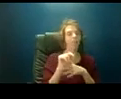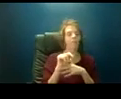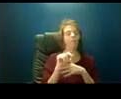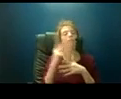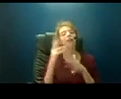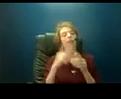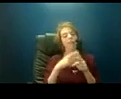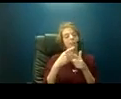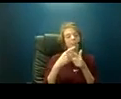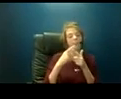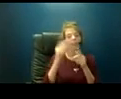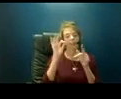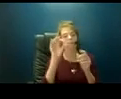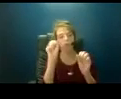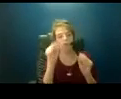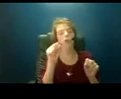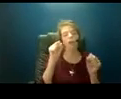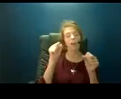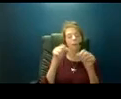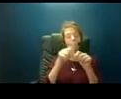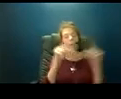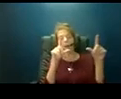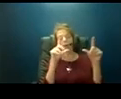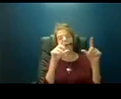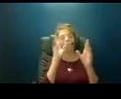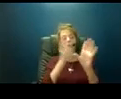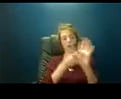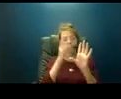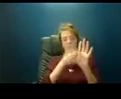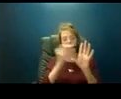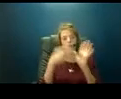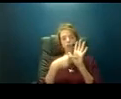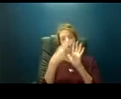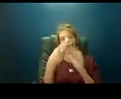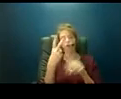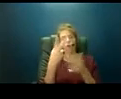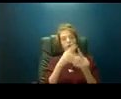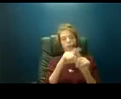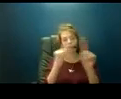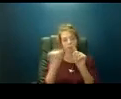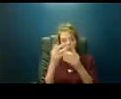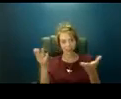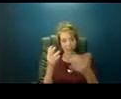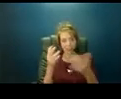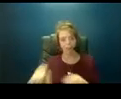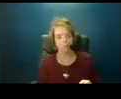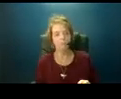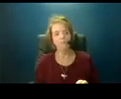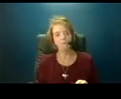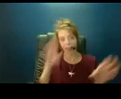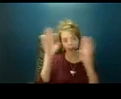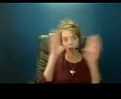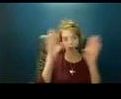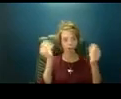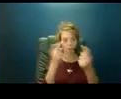Then if you could also pop out your participants, I'm going to show you 2 different things. Hello, everyone. I see them coming in. Thank you.